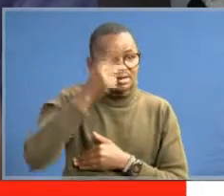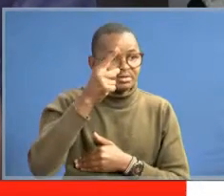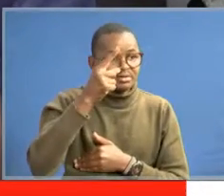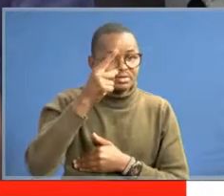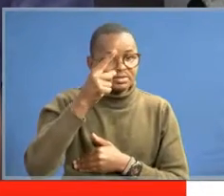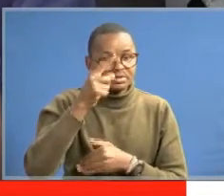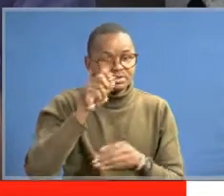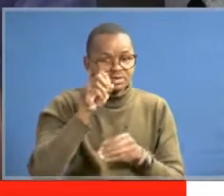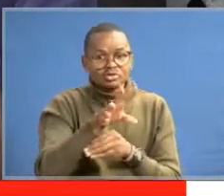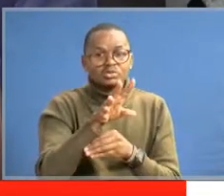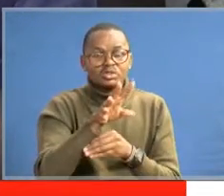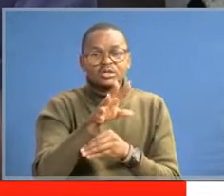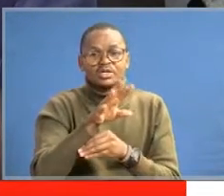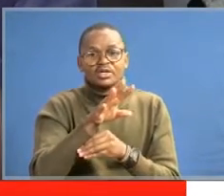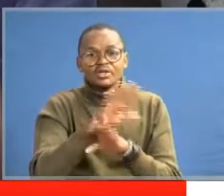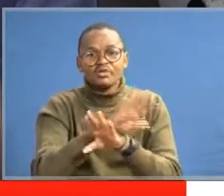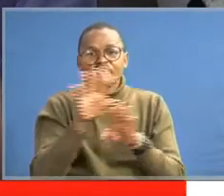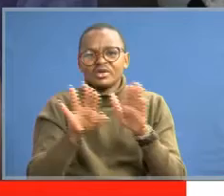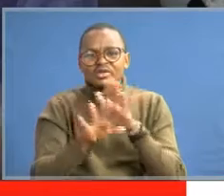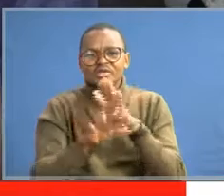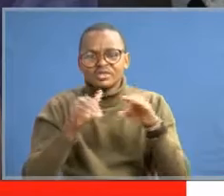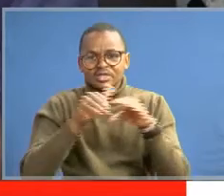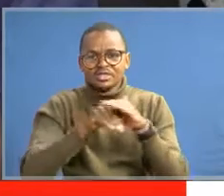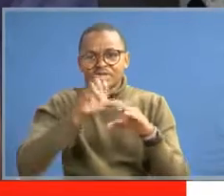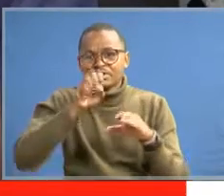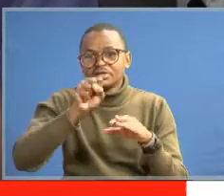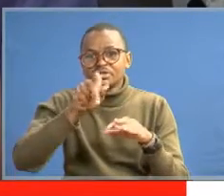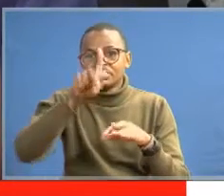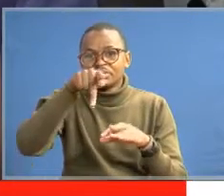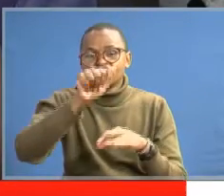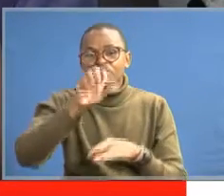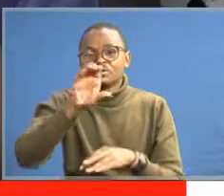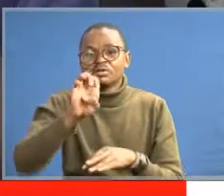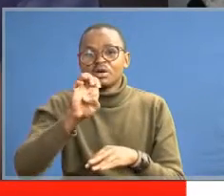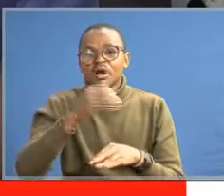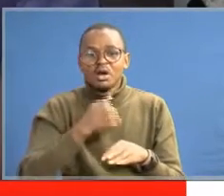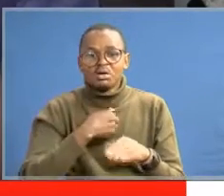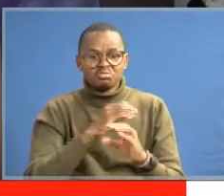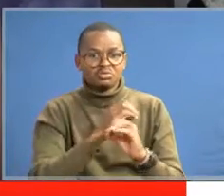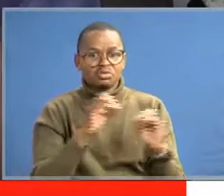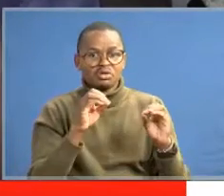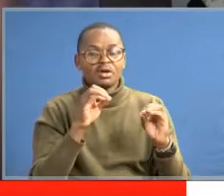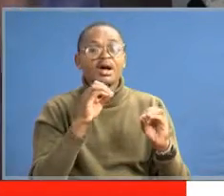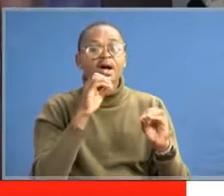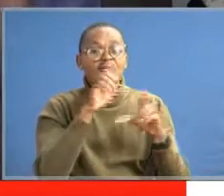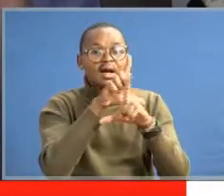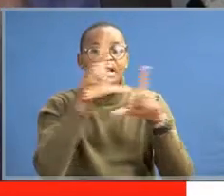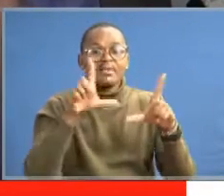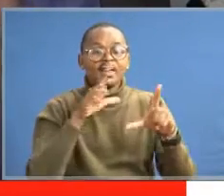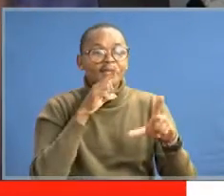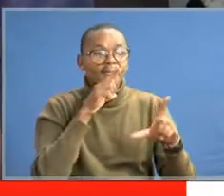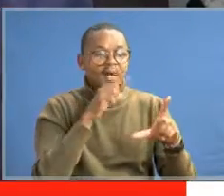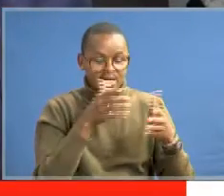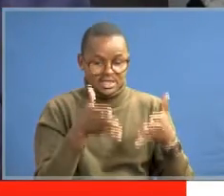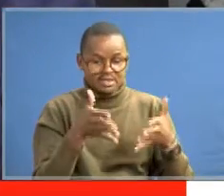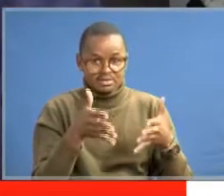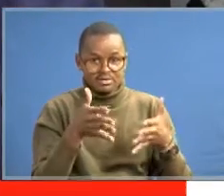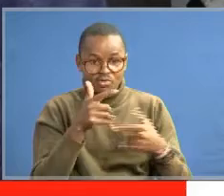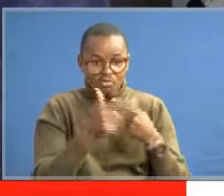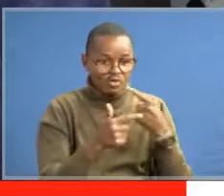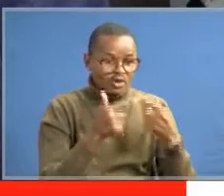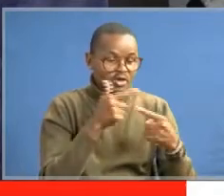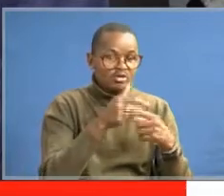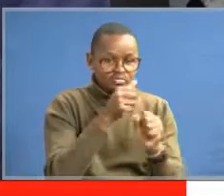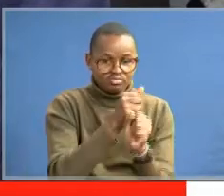are shooting everything in a particular space, meaning you can't have a cameraman behind like the way we have now. So when you set